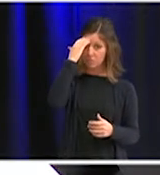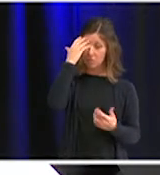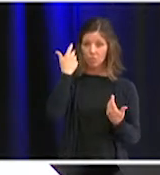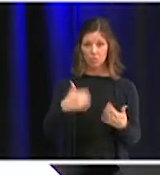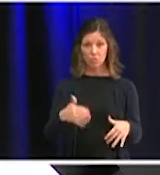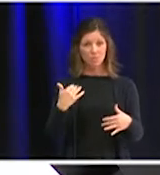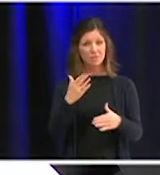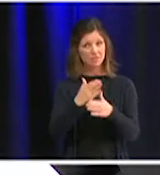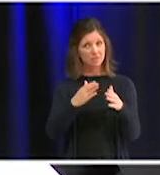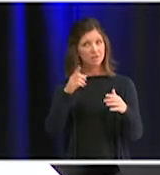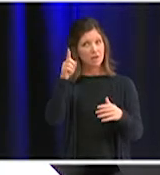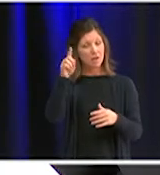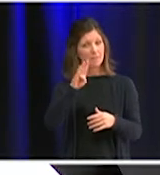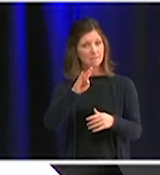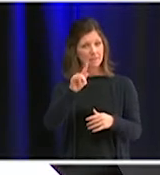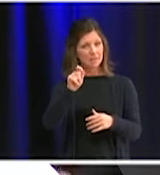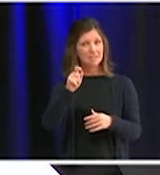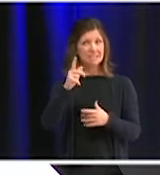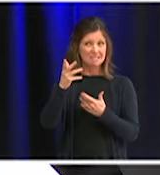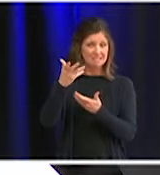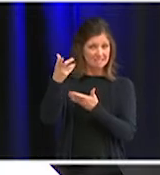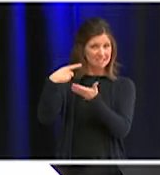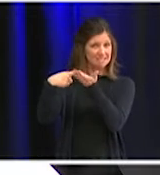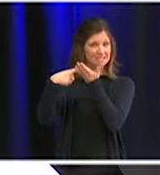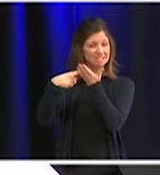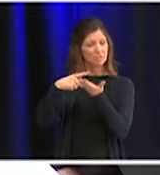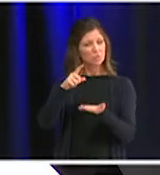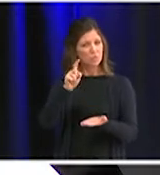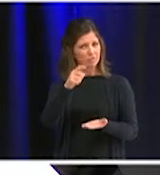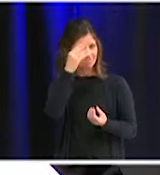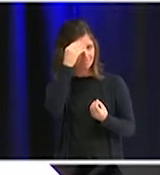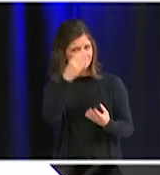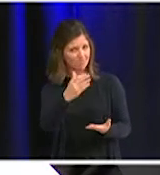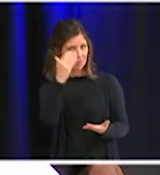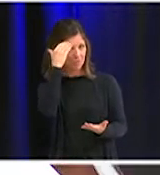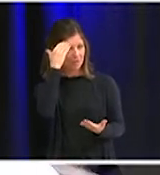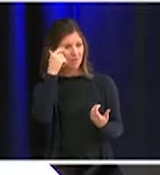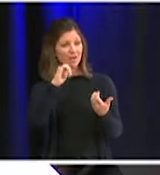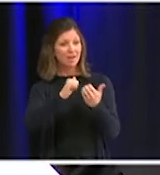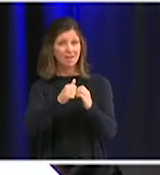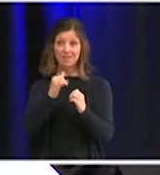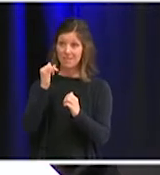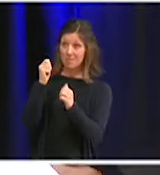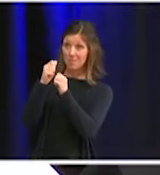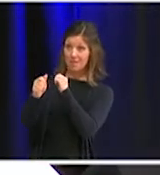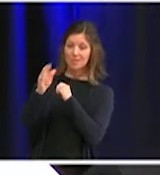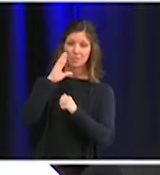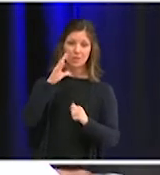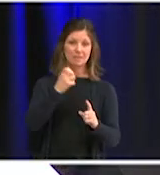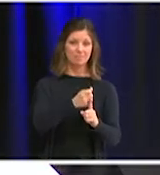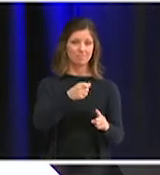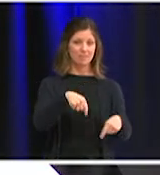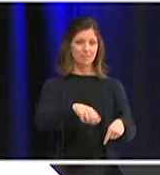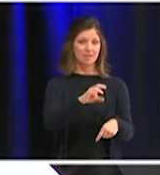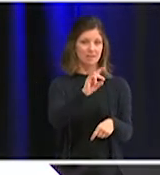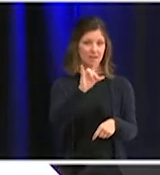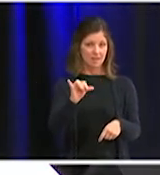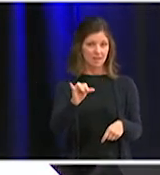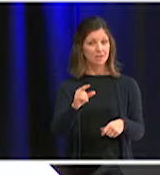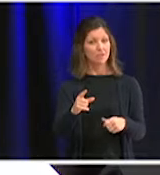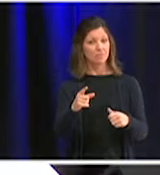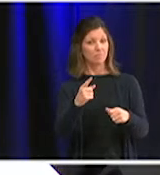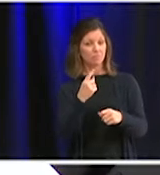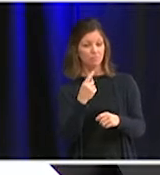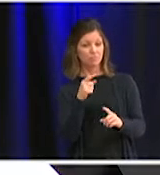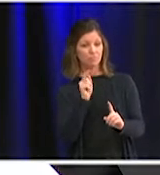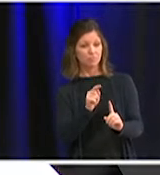impact us that you really need to be aware of and how they impact us in our county. One is, that I want to mention, is the Medicaid